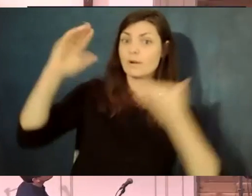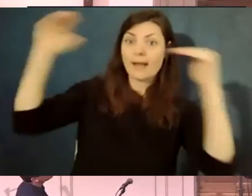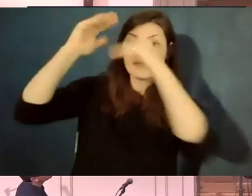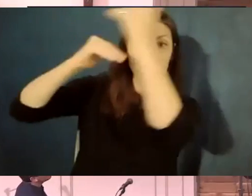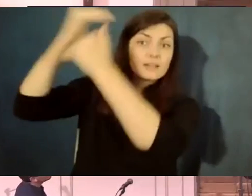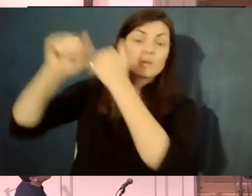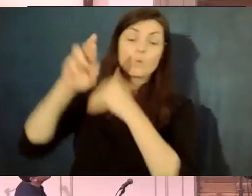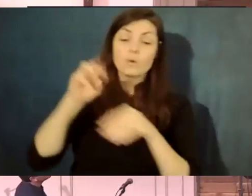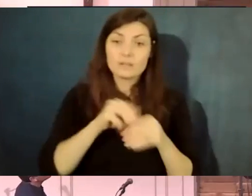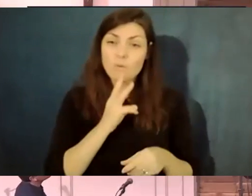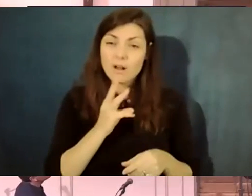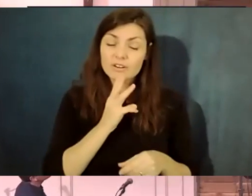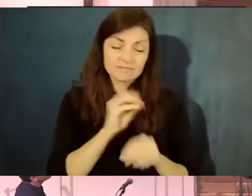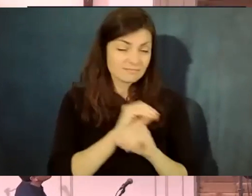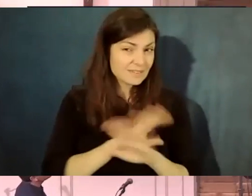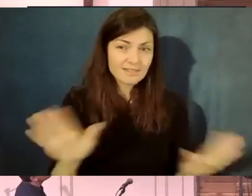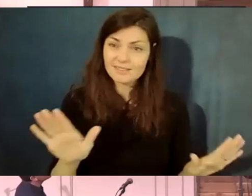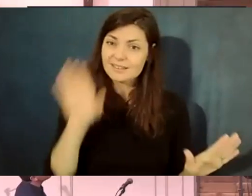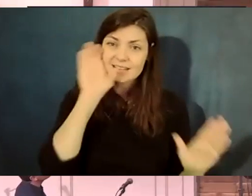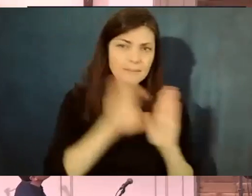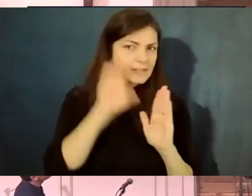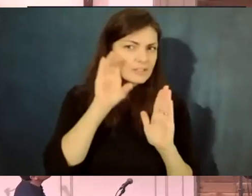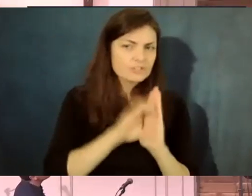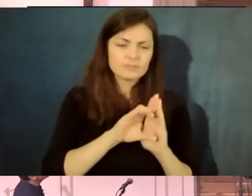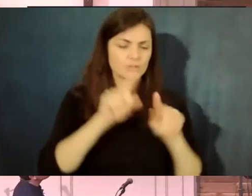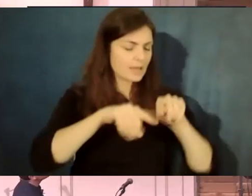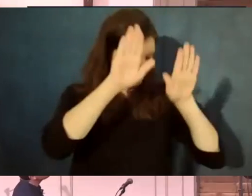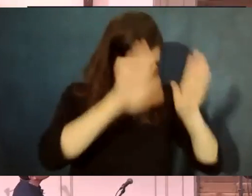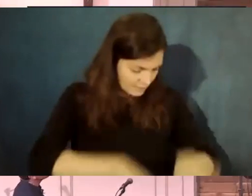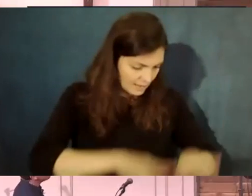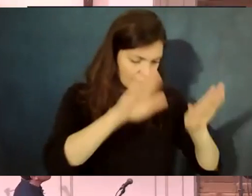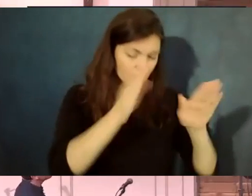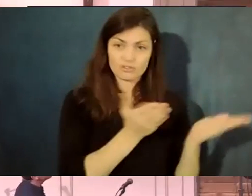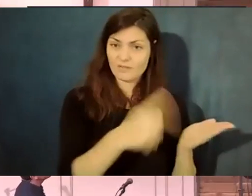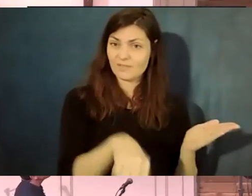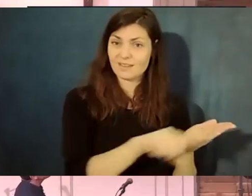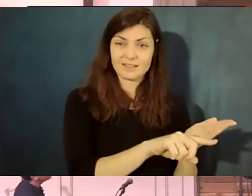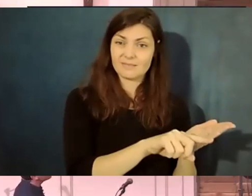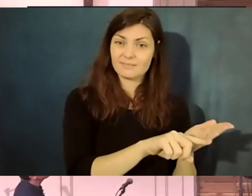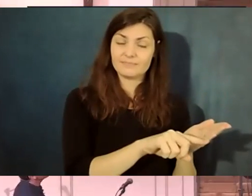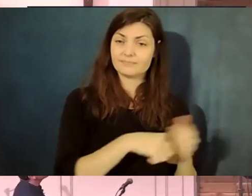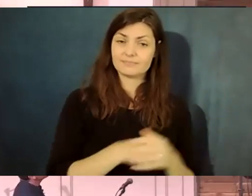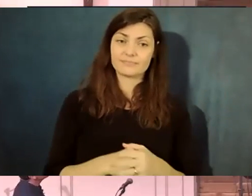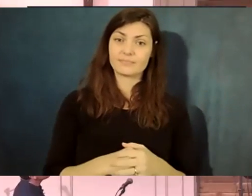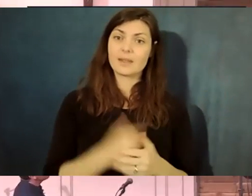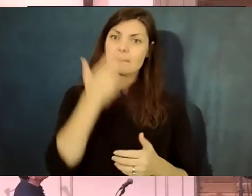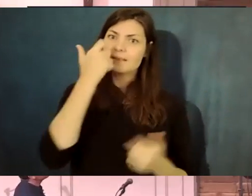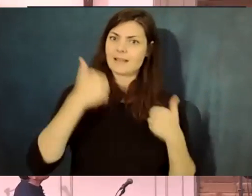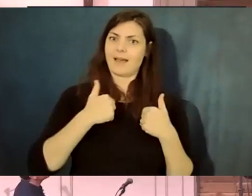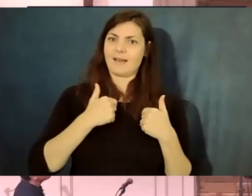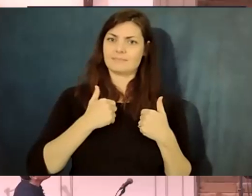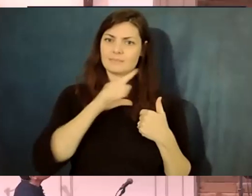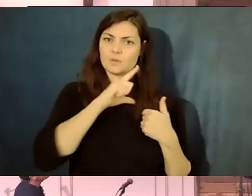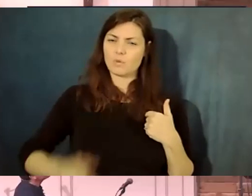or that is in the water under the earth. You shall not bow down to them nor serve them. For I, the Lord God, your God, am